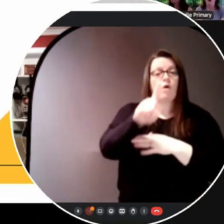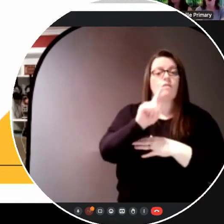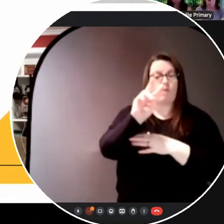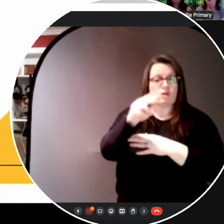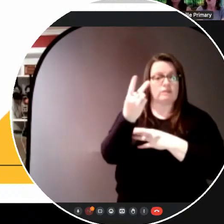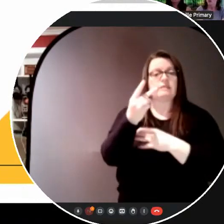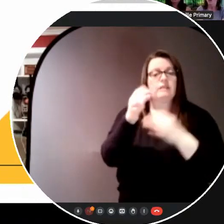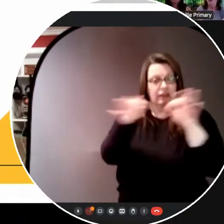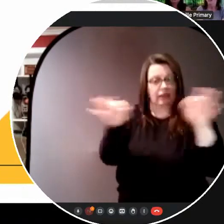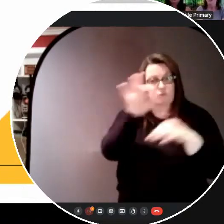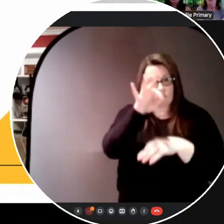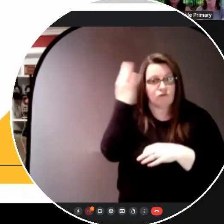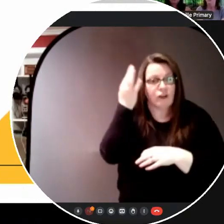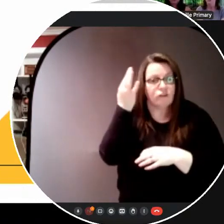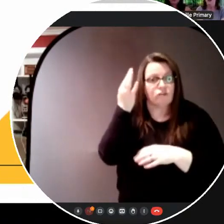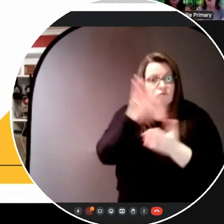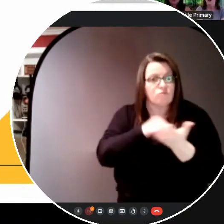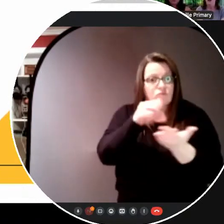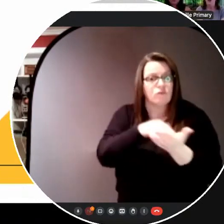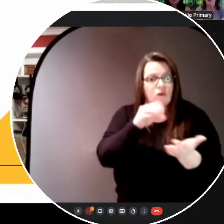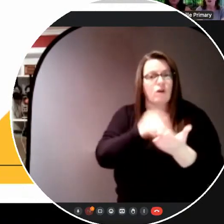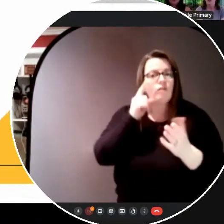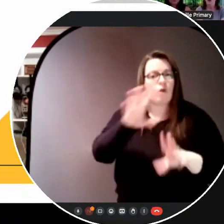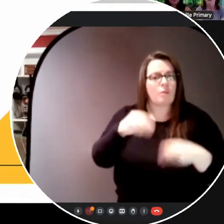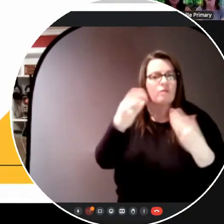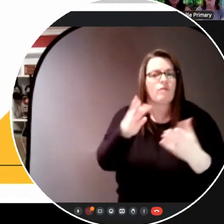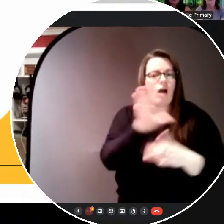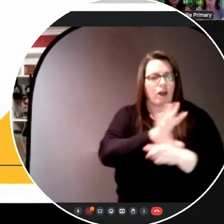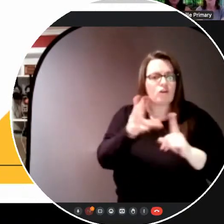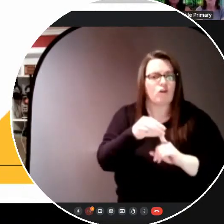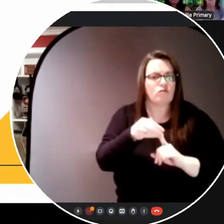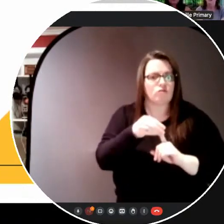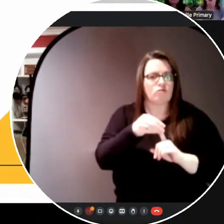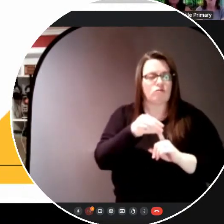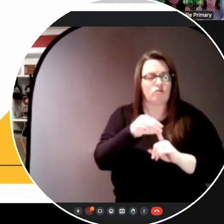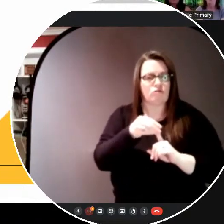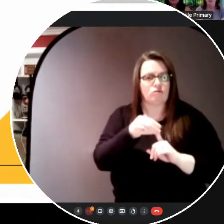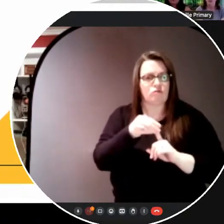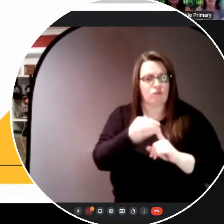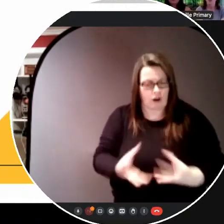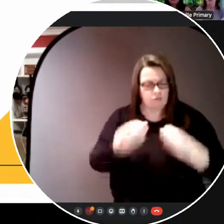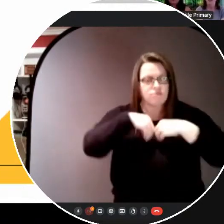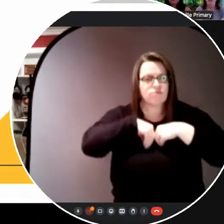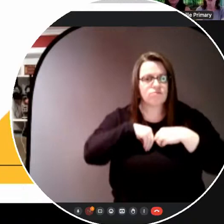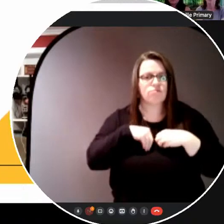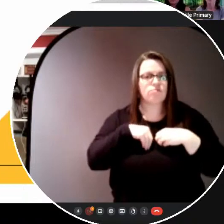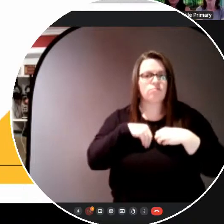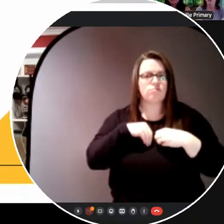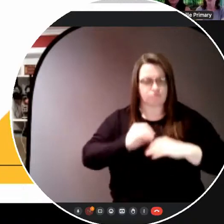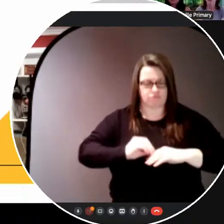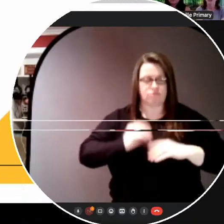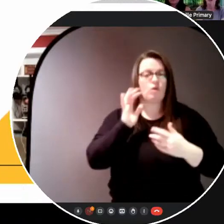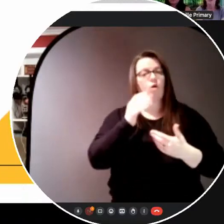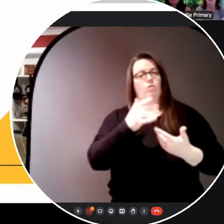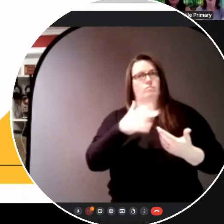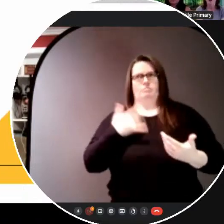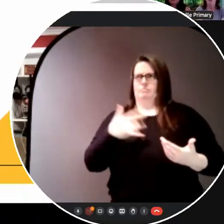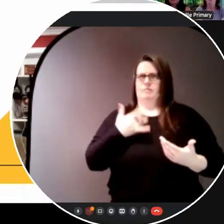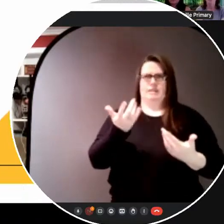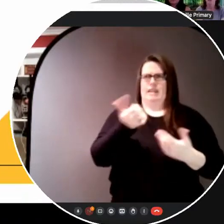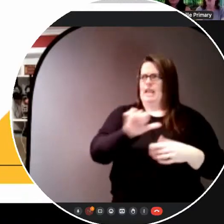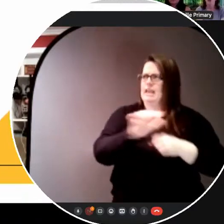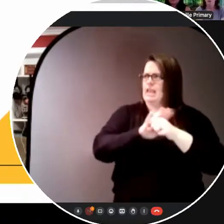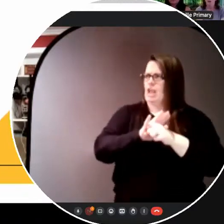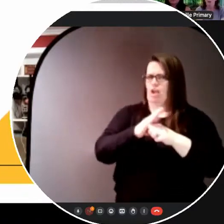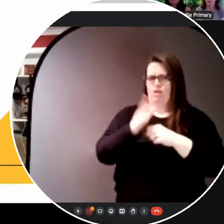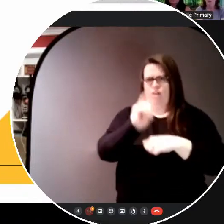enrichment. I don't know that there's any other area in our province that deserves funds for second language instruction and